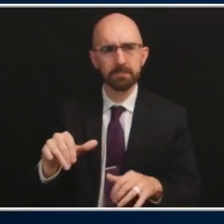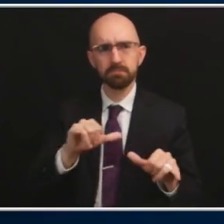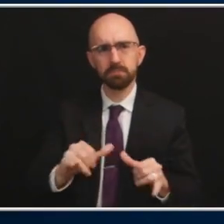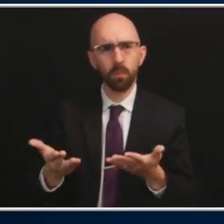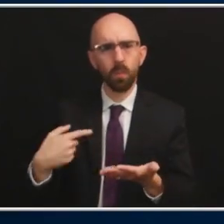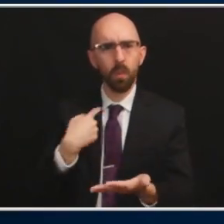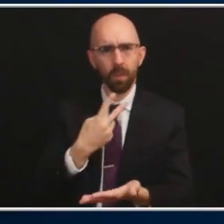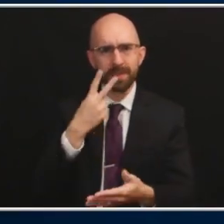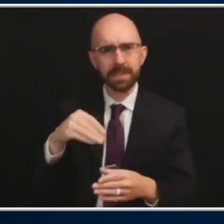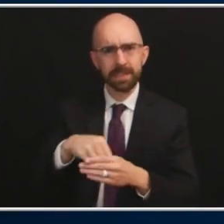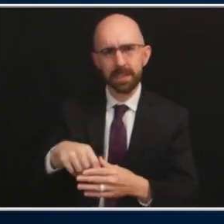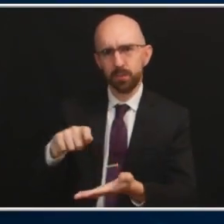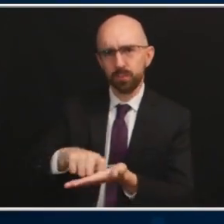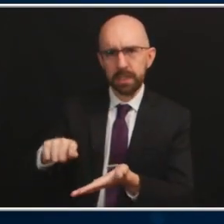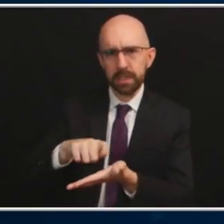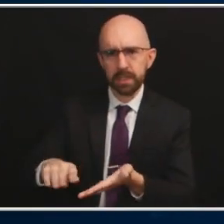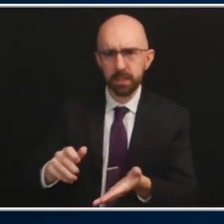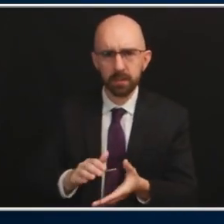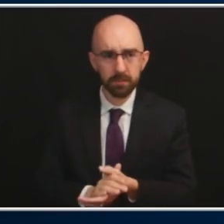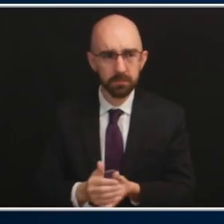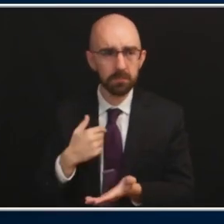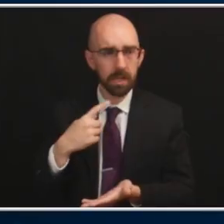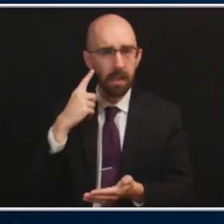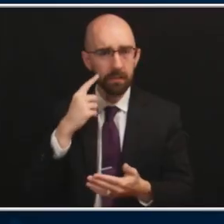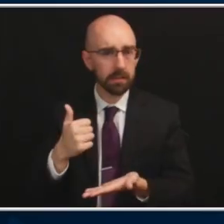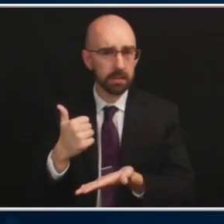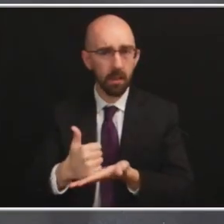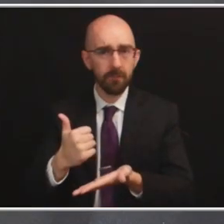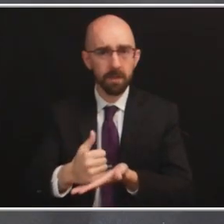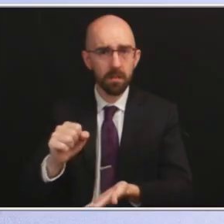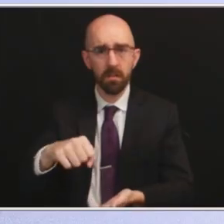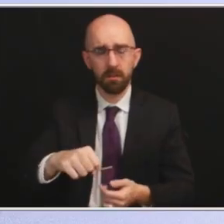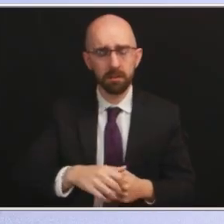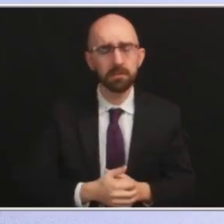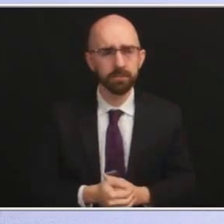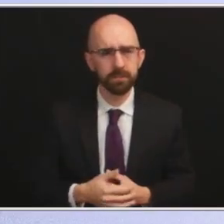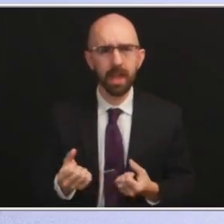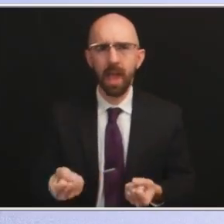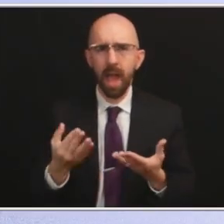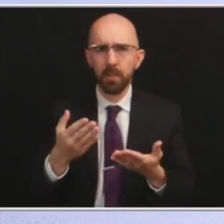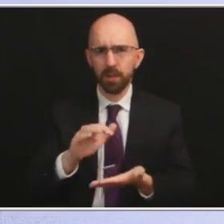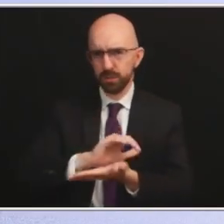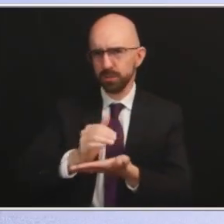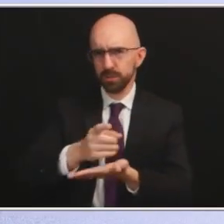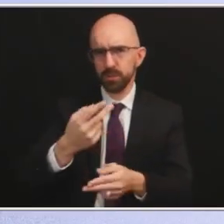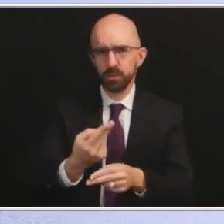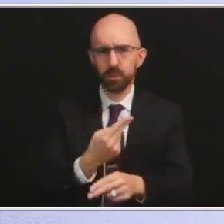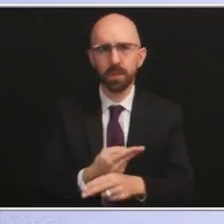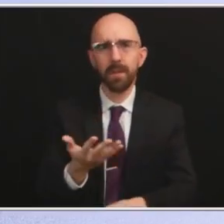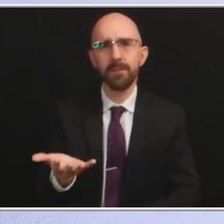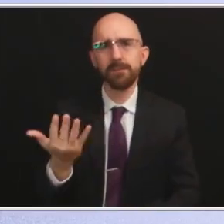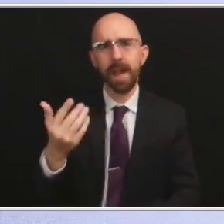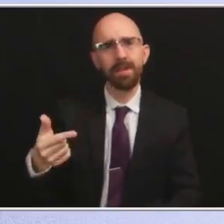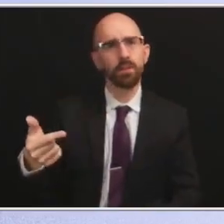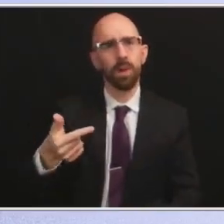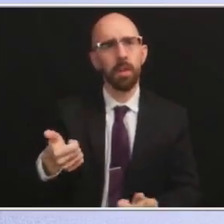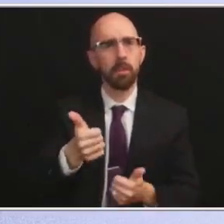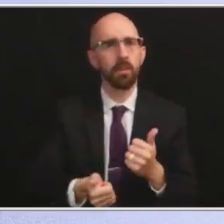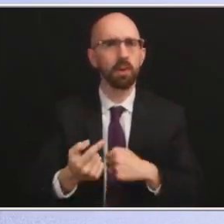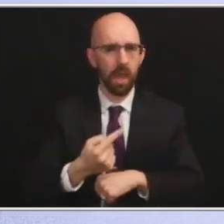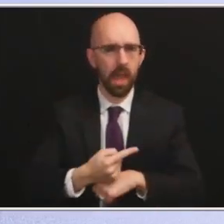literature. But I think it's a very helpful thing. Mm-hmm. And how much do you take? I take 5 grams a day of